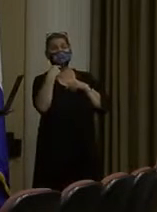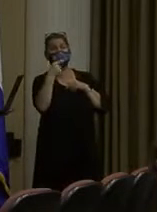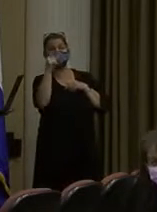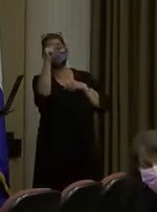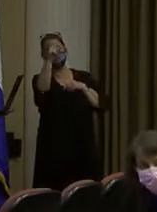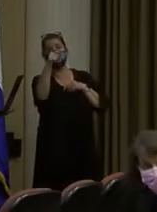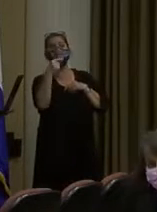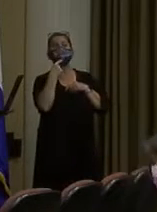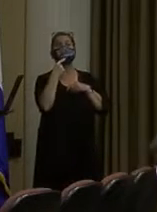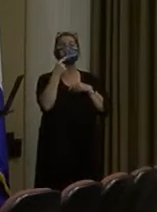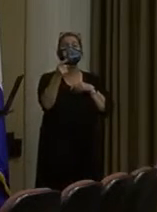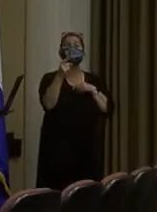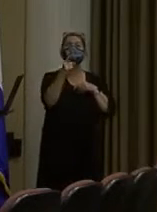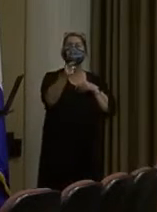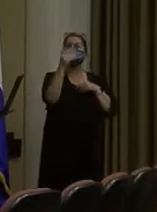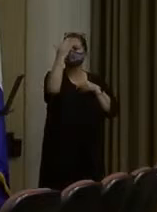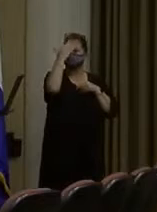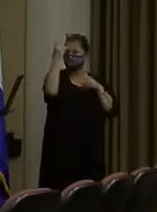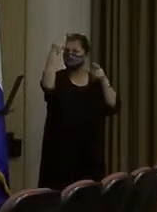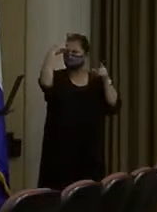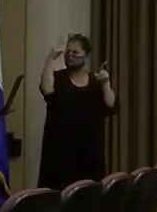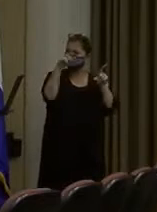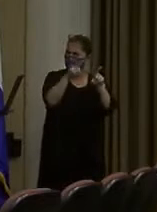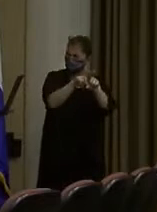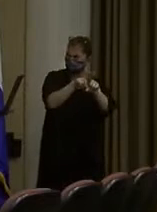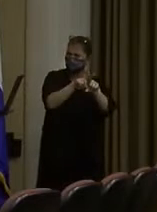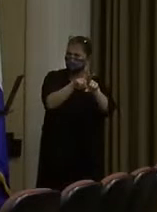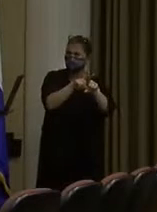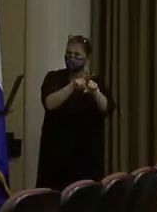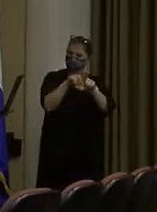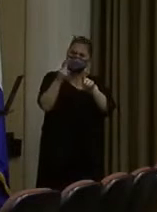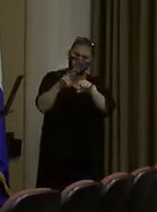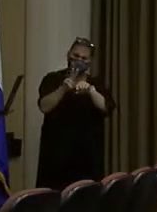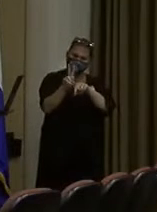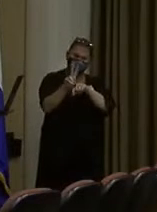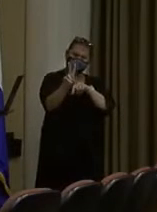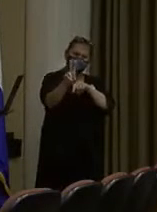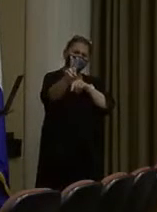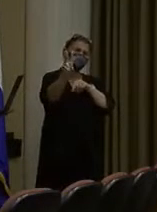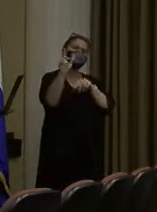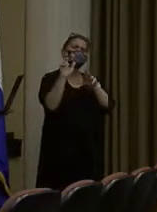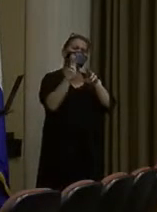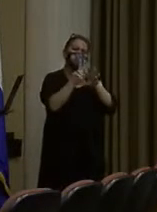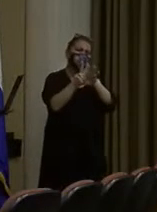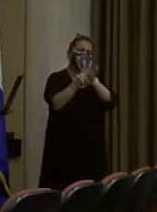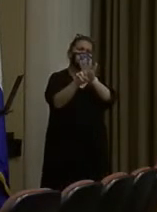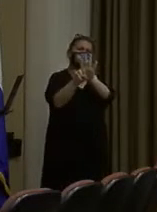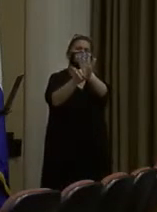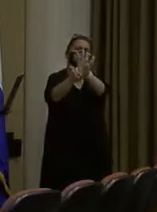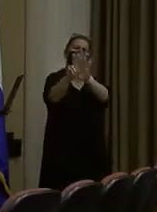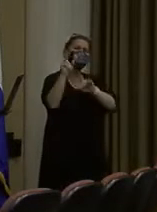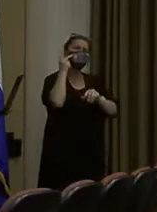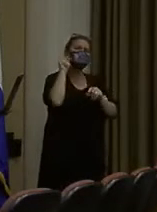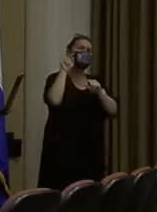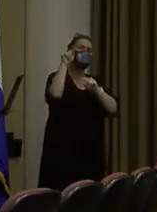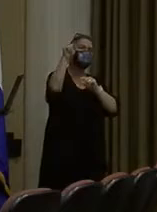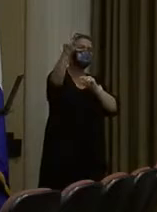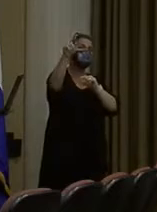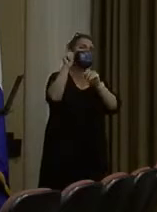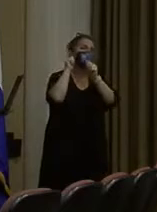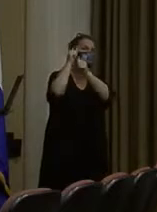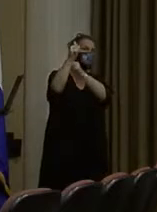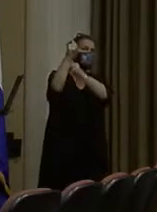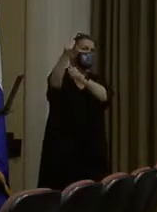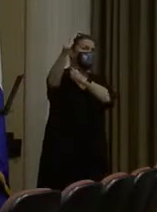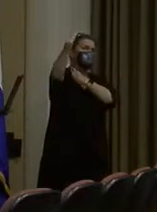Kevin. Kevin says, "You know what? Yeah, I think that's a really good idea." So together they're leading us now further than we've